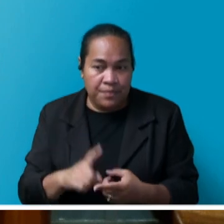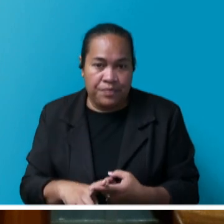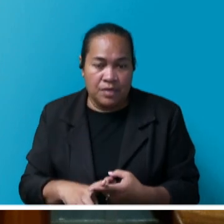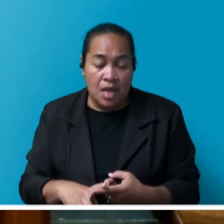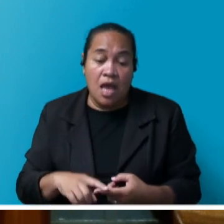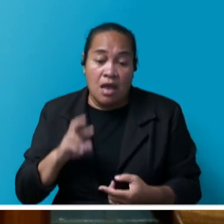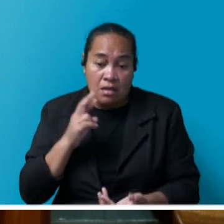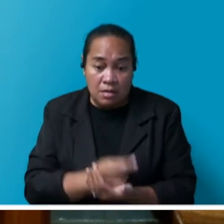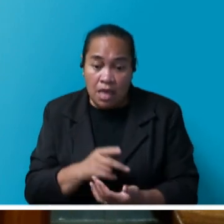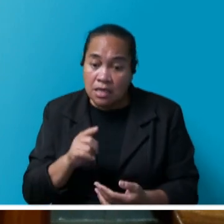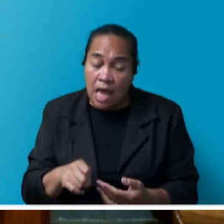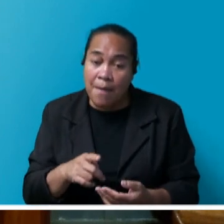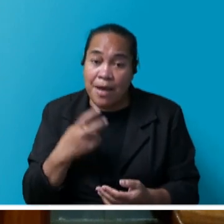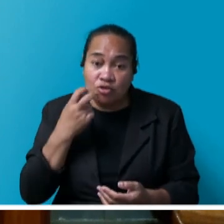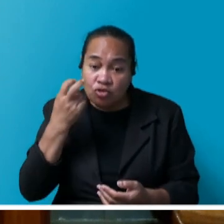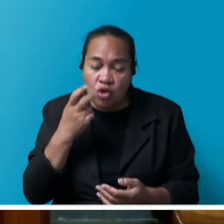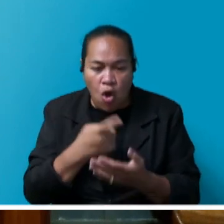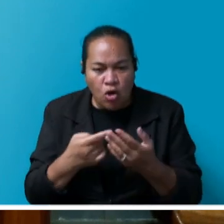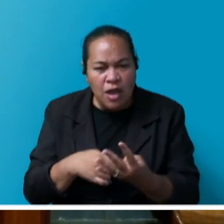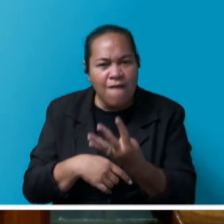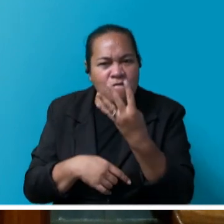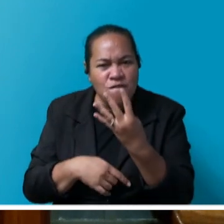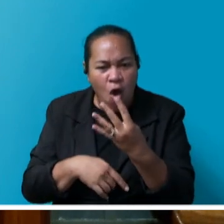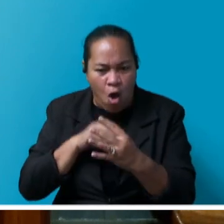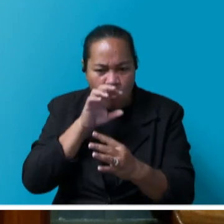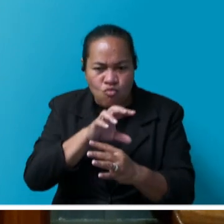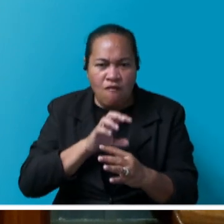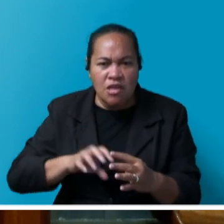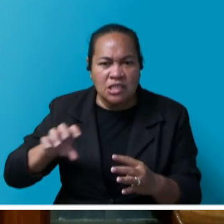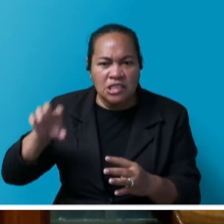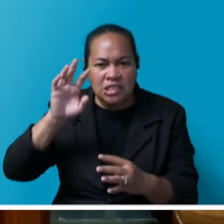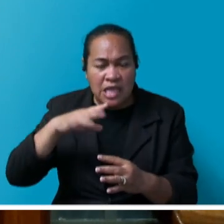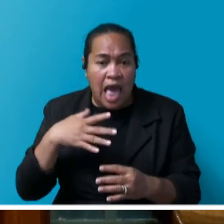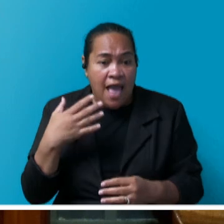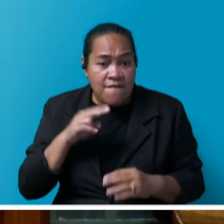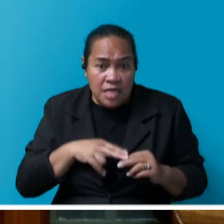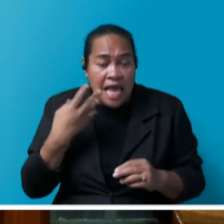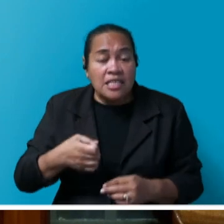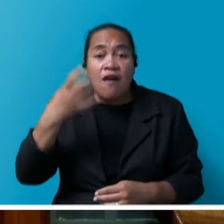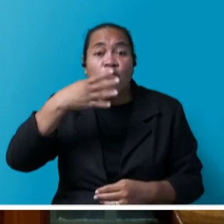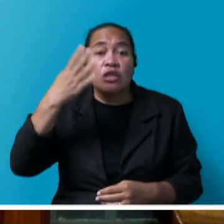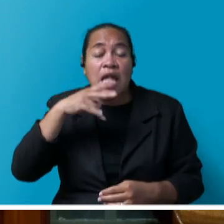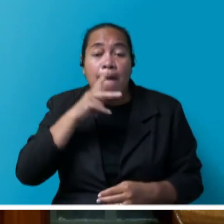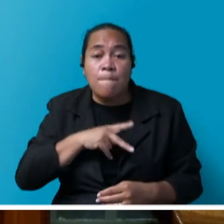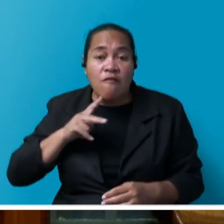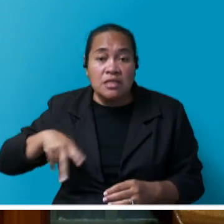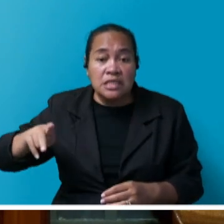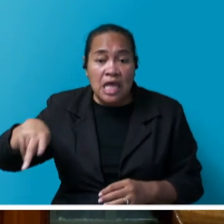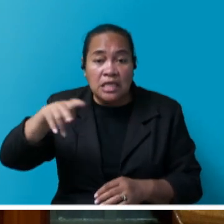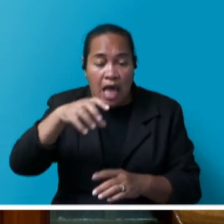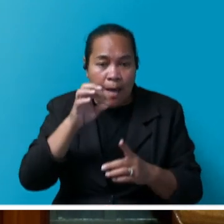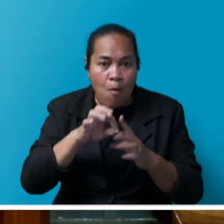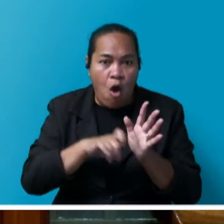largely centered in only 4 provinces out of Fiji's 14 provinces. But this disparity highlights both